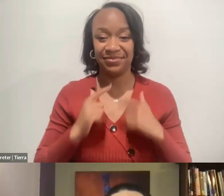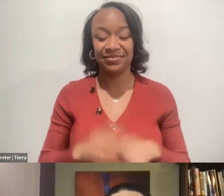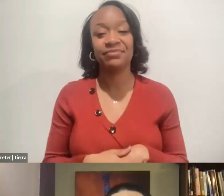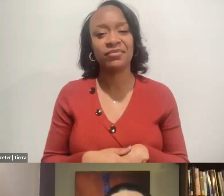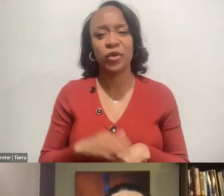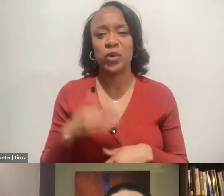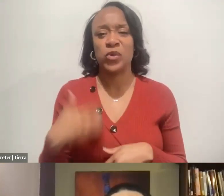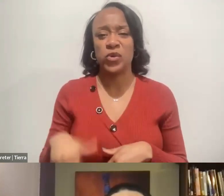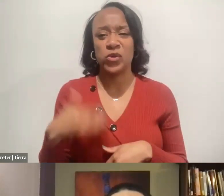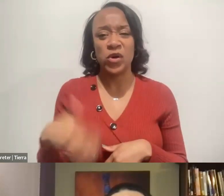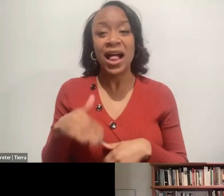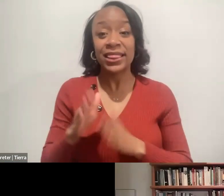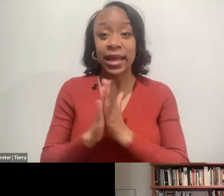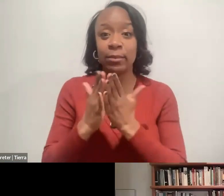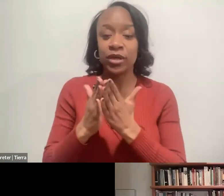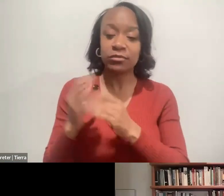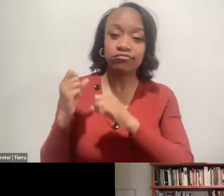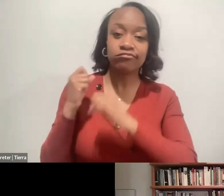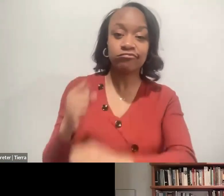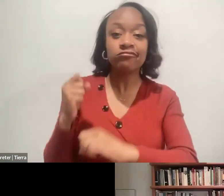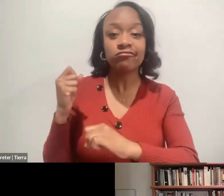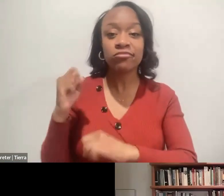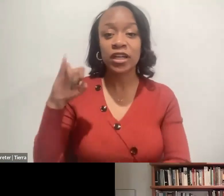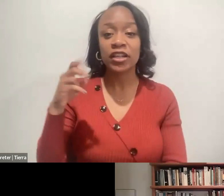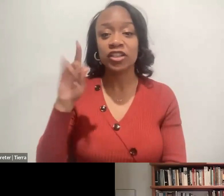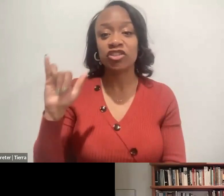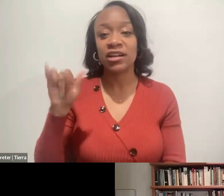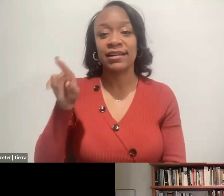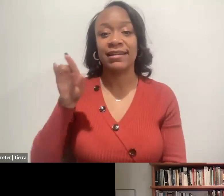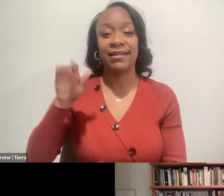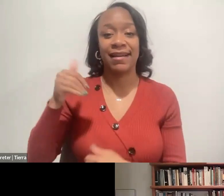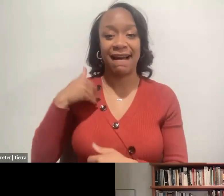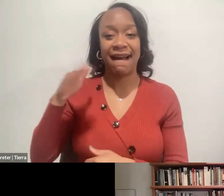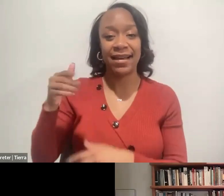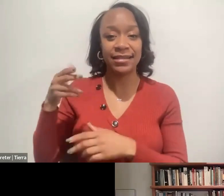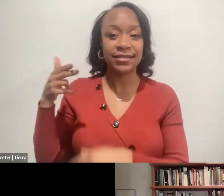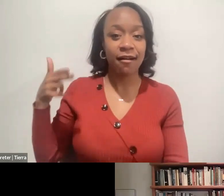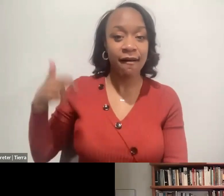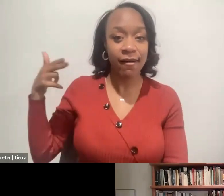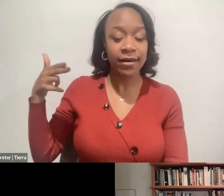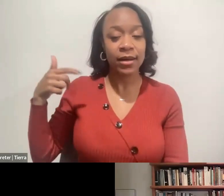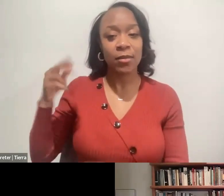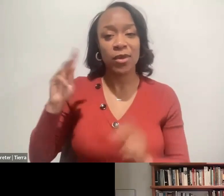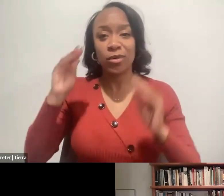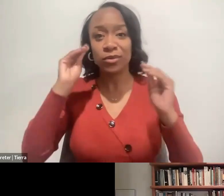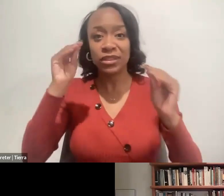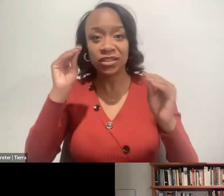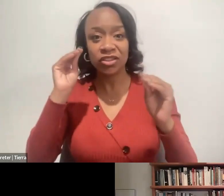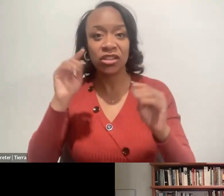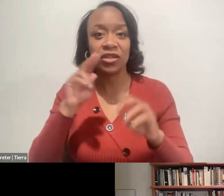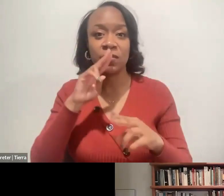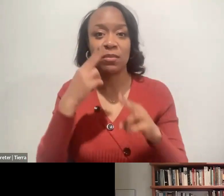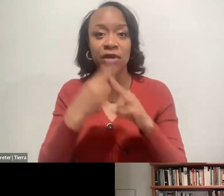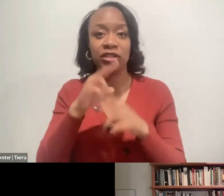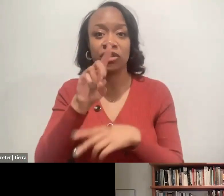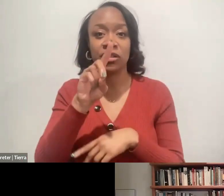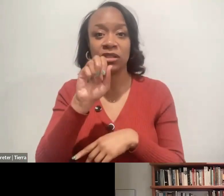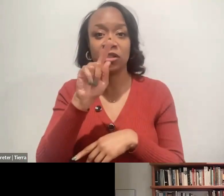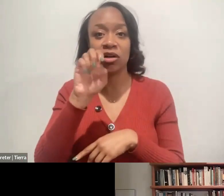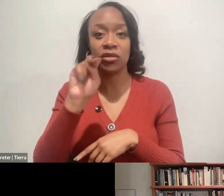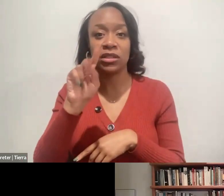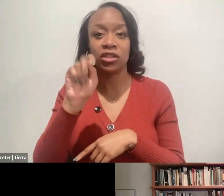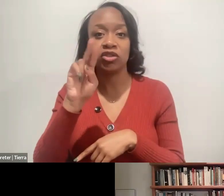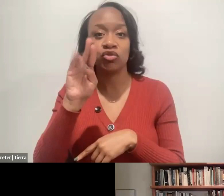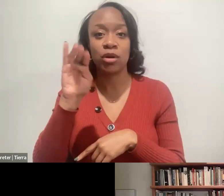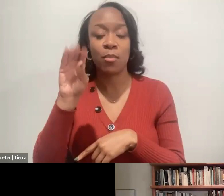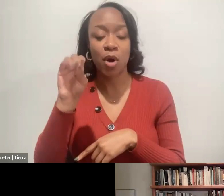Gun, and perhaps sometimes teaching or sharing it. We mentioned Dalton Trumbo. He was targeted by the